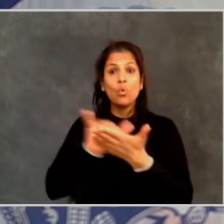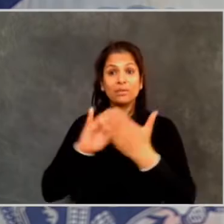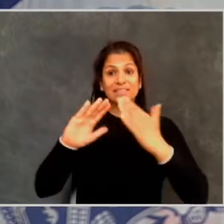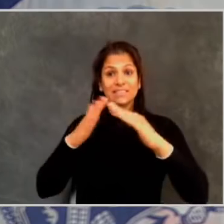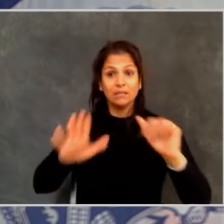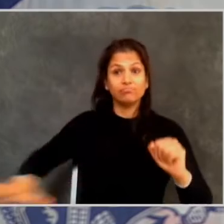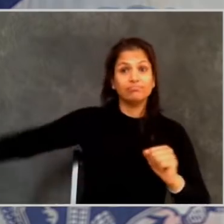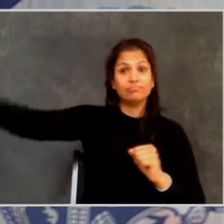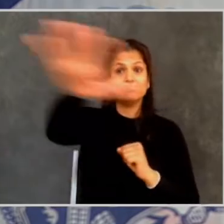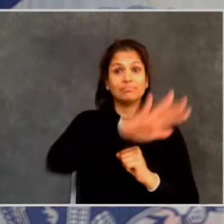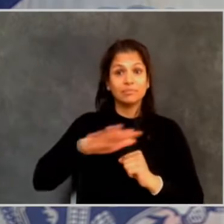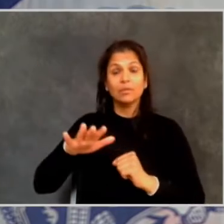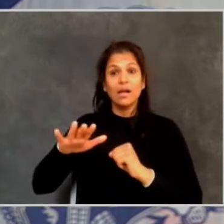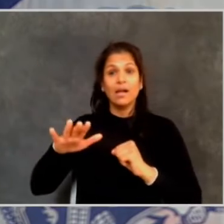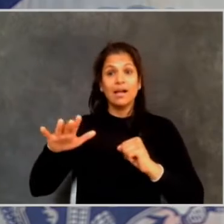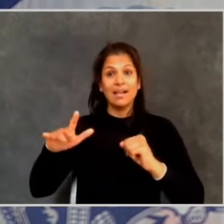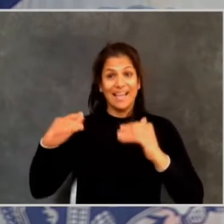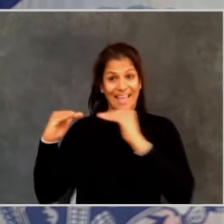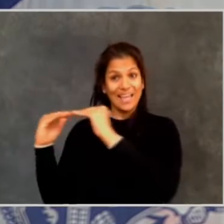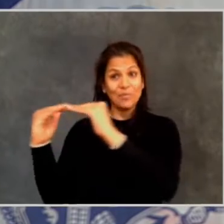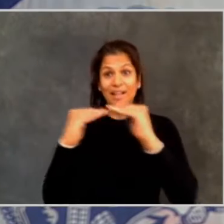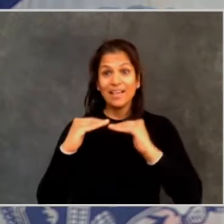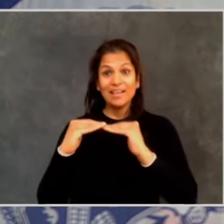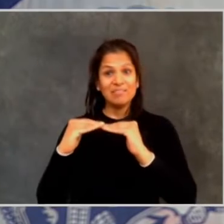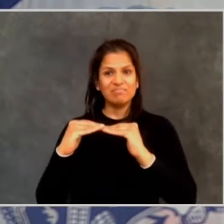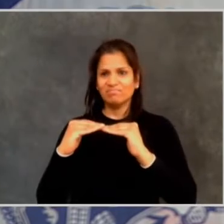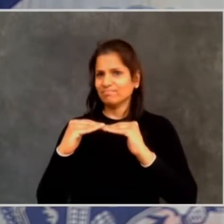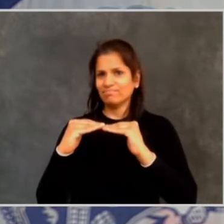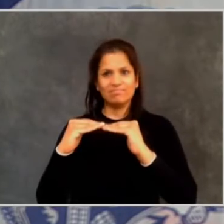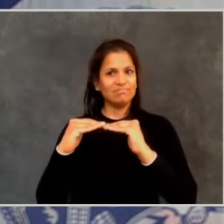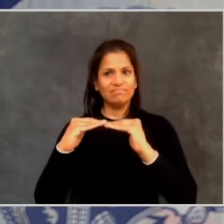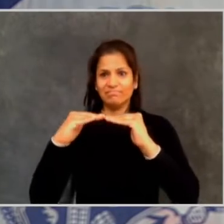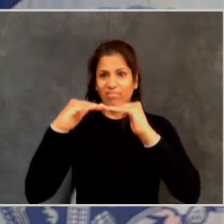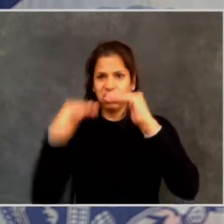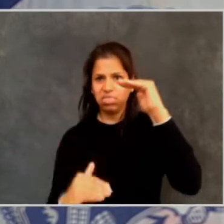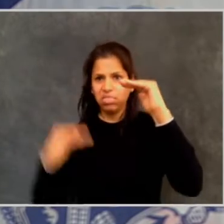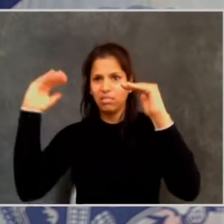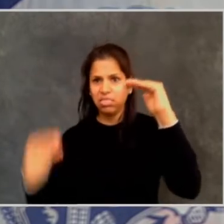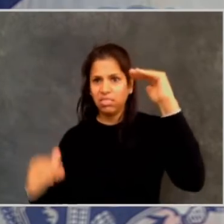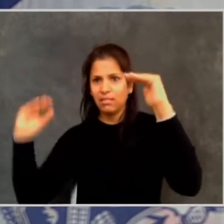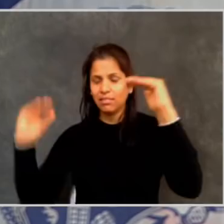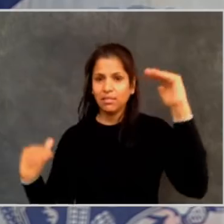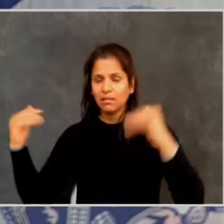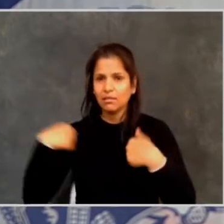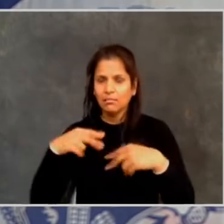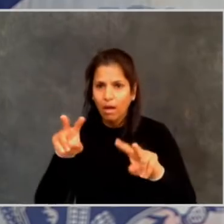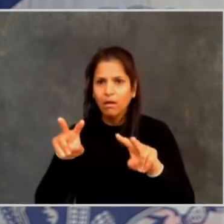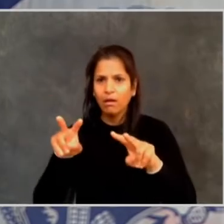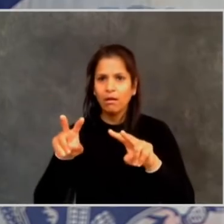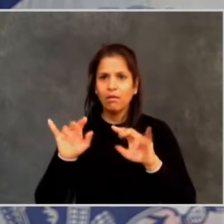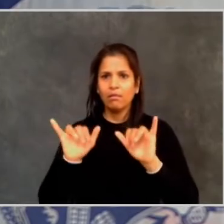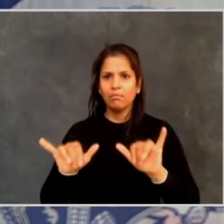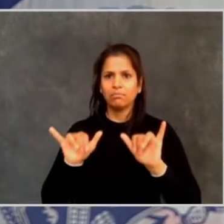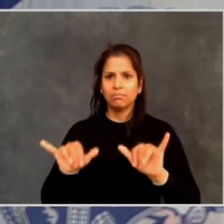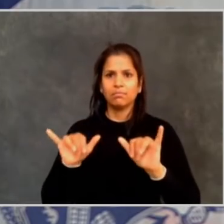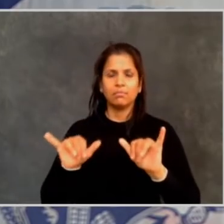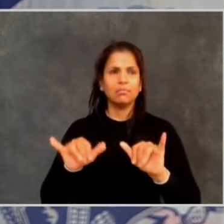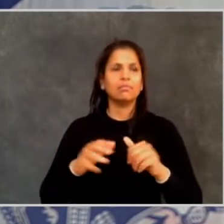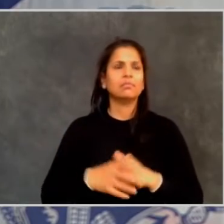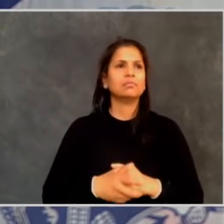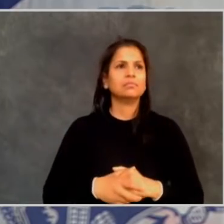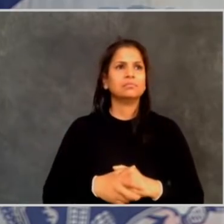we're going to fight back with everything we got. And right now, all we have to think about is saving the next life and getting through this